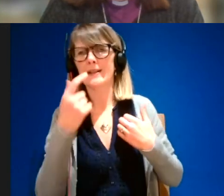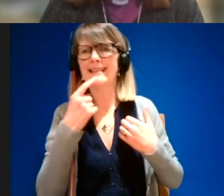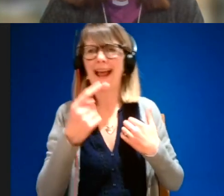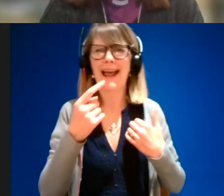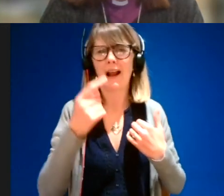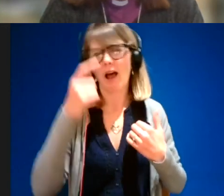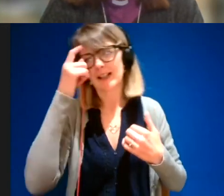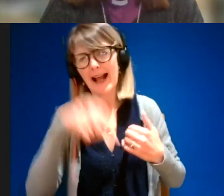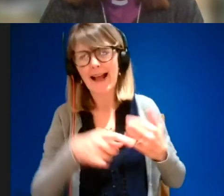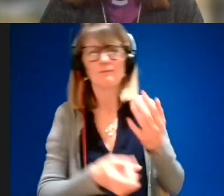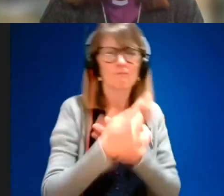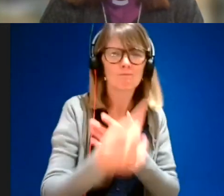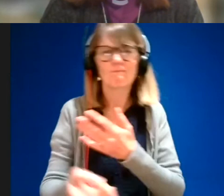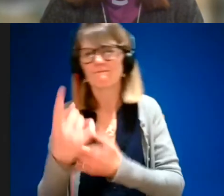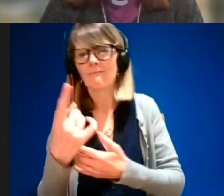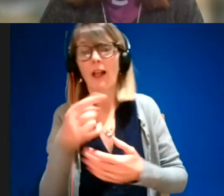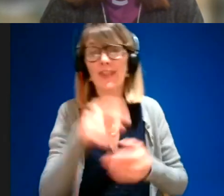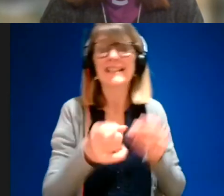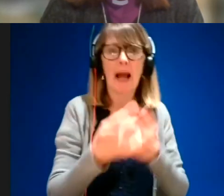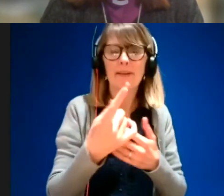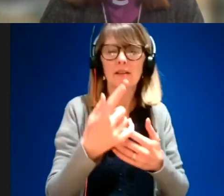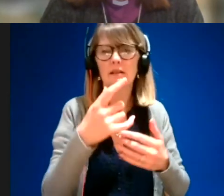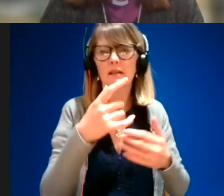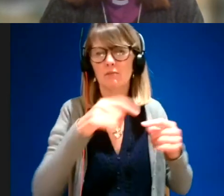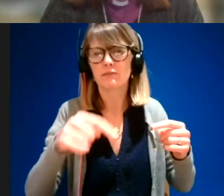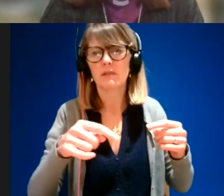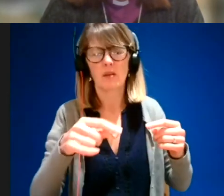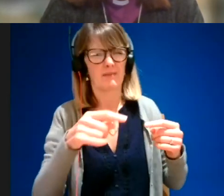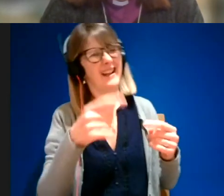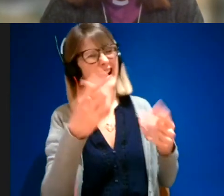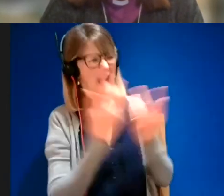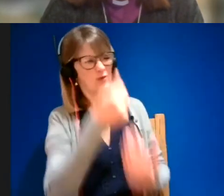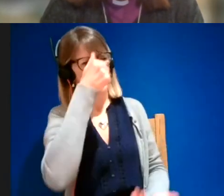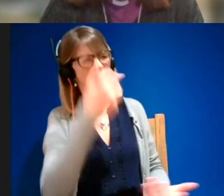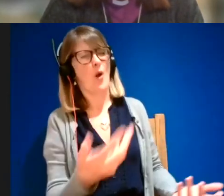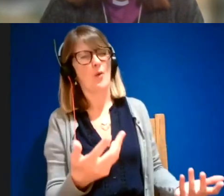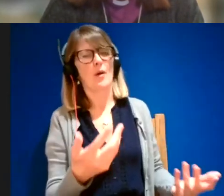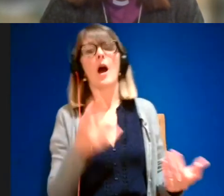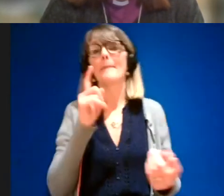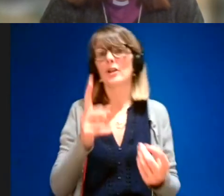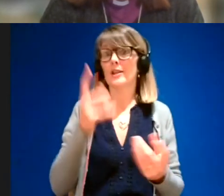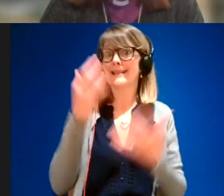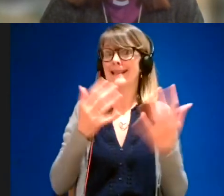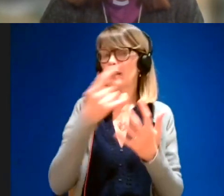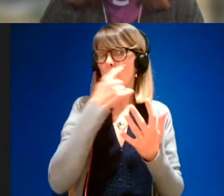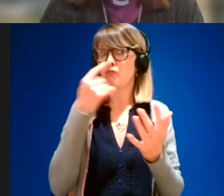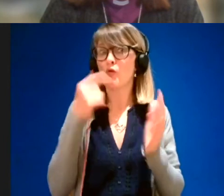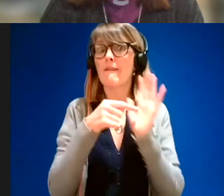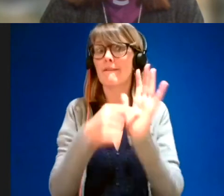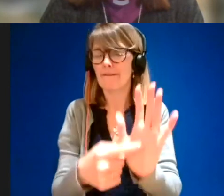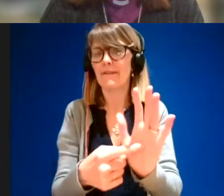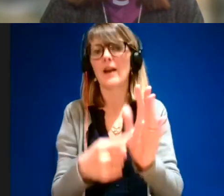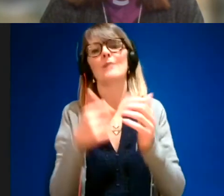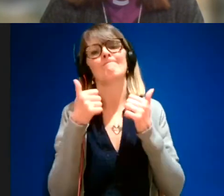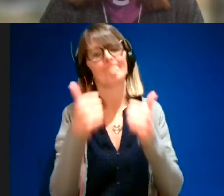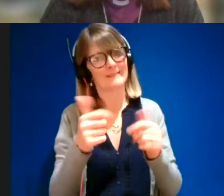go, oh yeah, well, you know, how do you really know? But when you've got the statistics, it makes all the difference. And one of the things we did as a transformations group was we